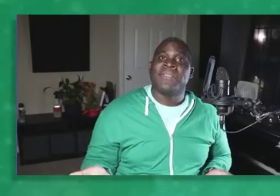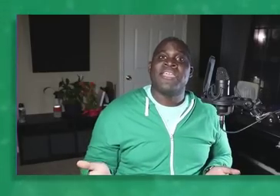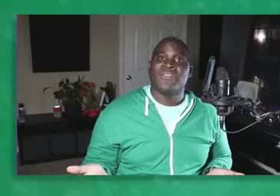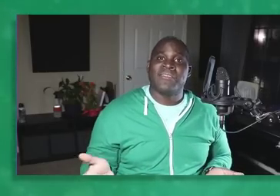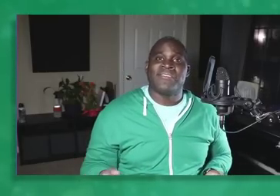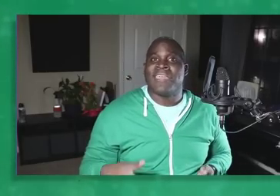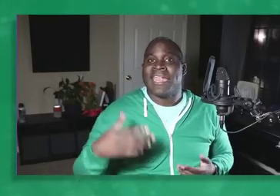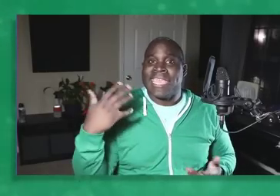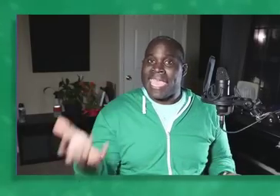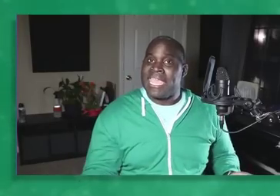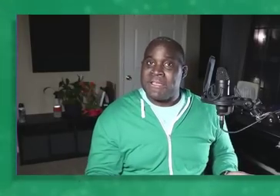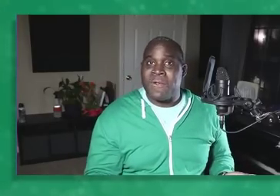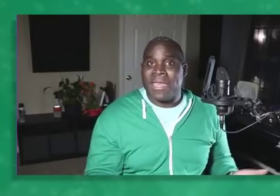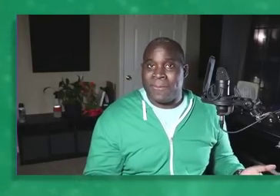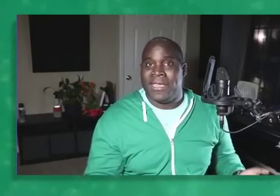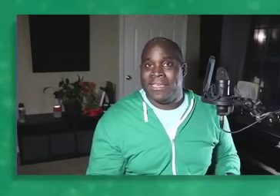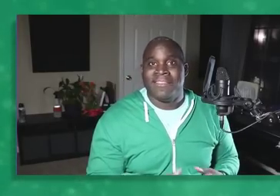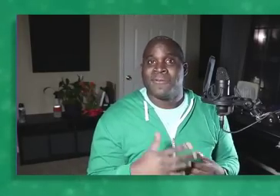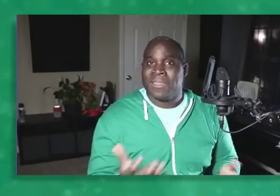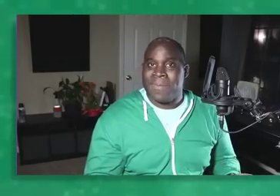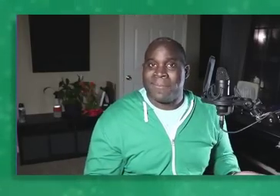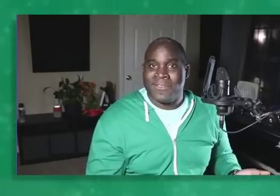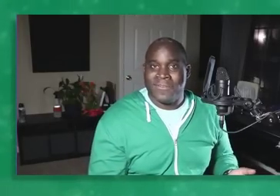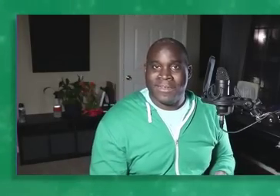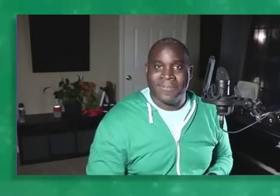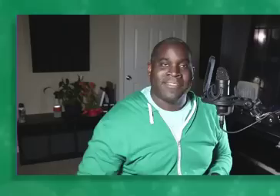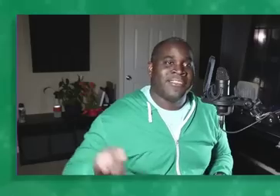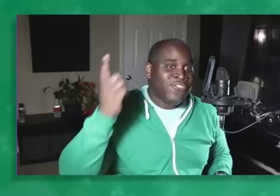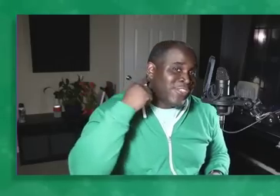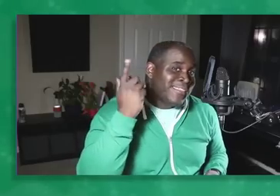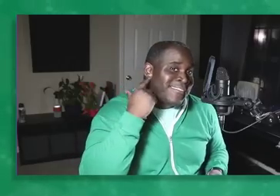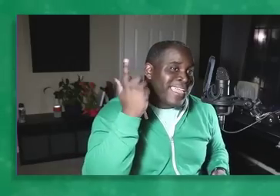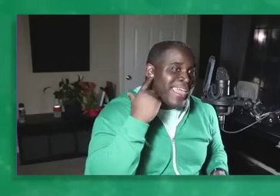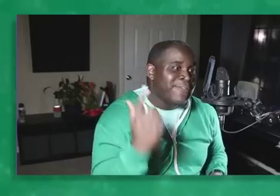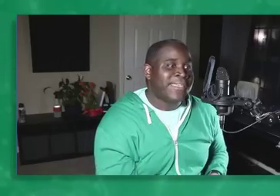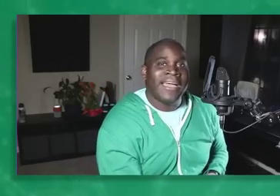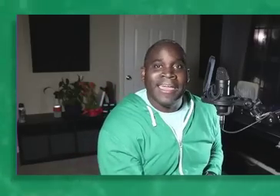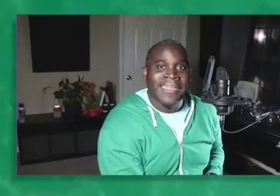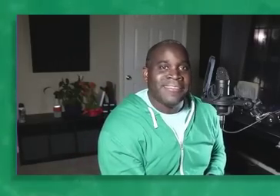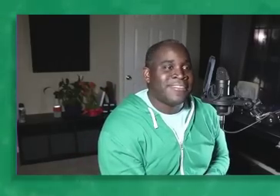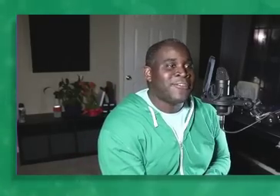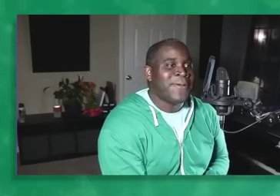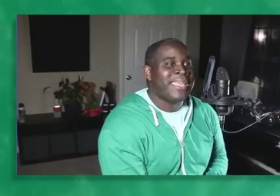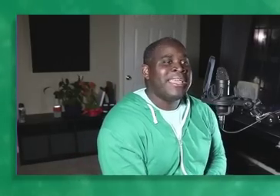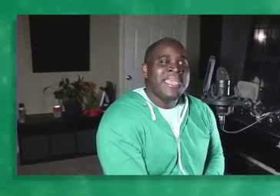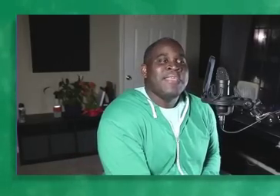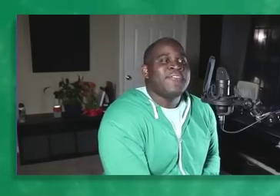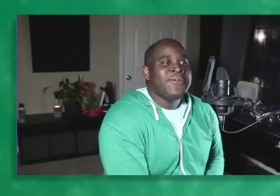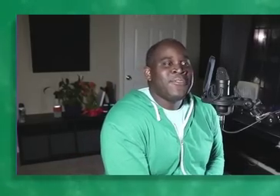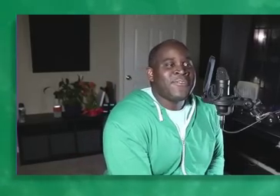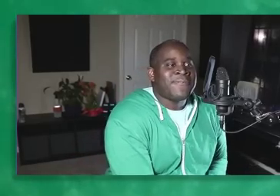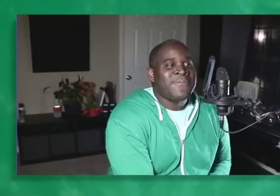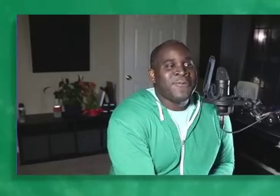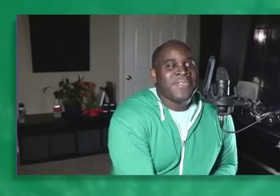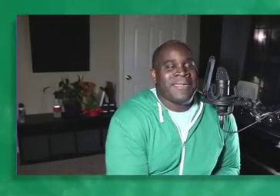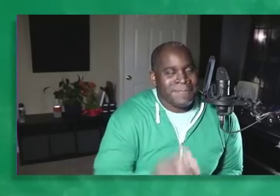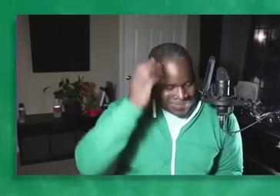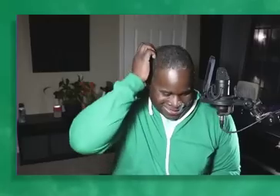The implication is that I can't hear you anyway. It doesn't really make much of a difference. She's deaf, guys. It's great. You know,